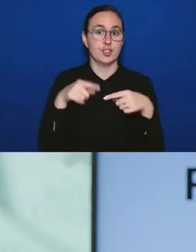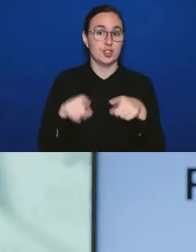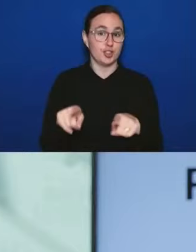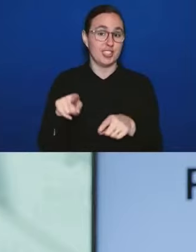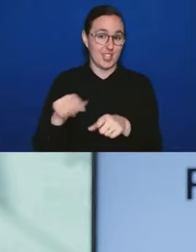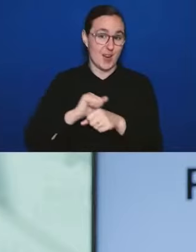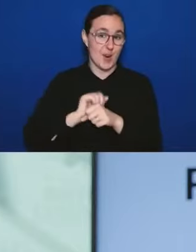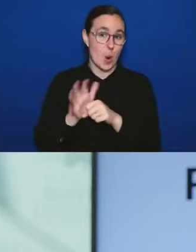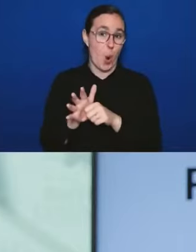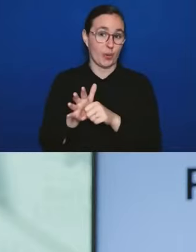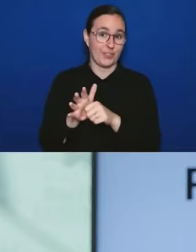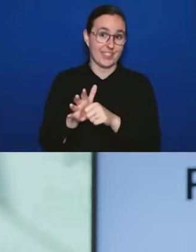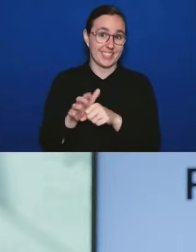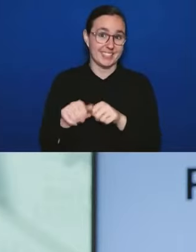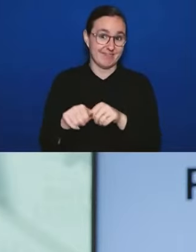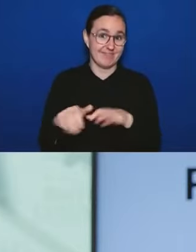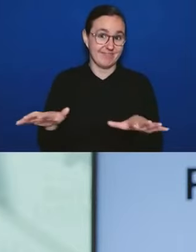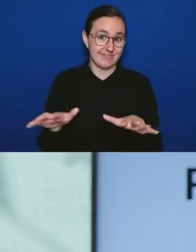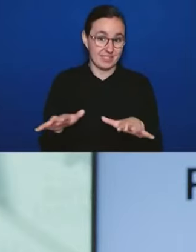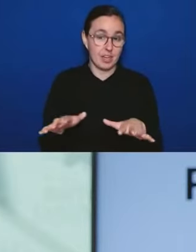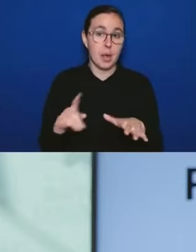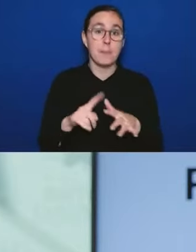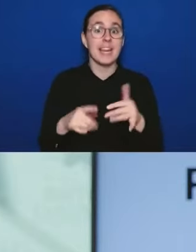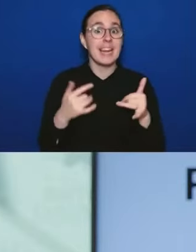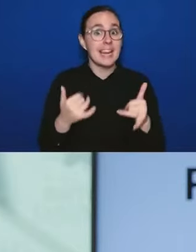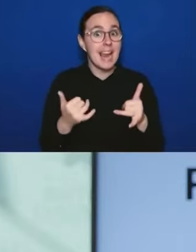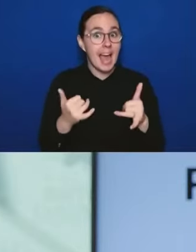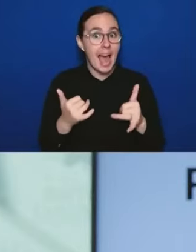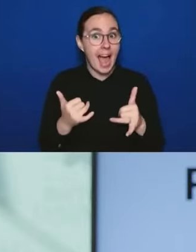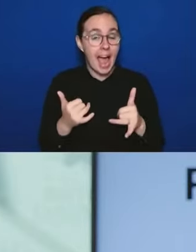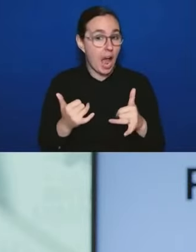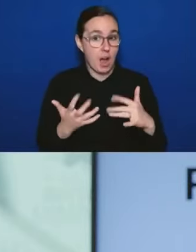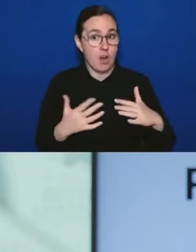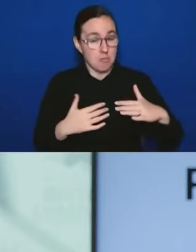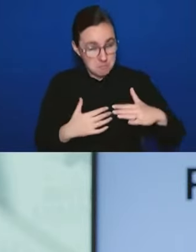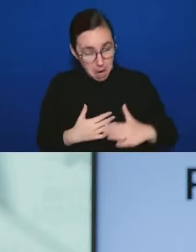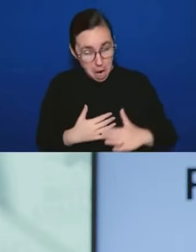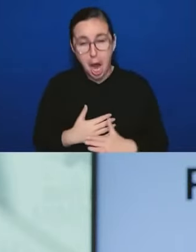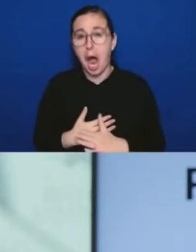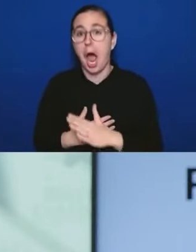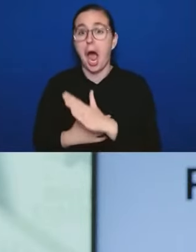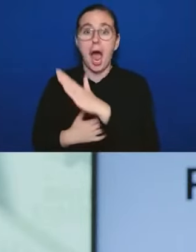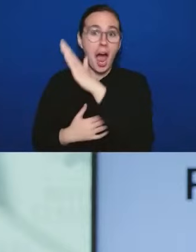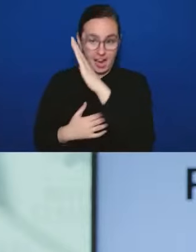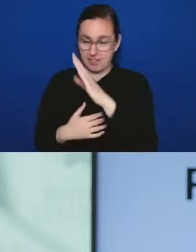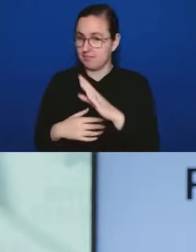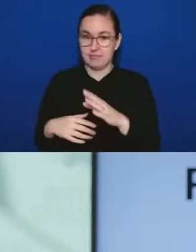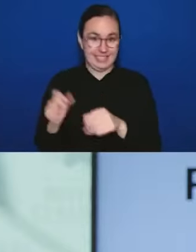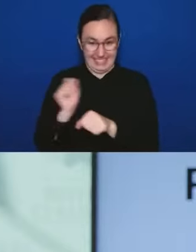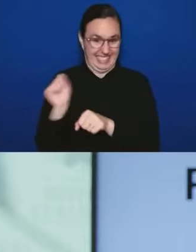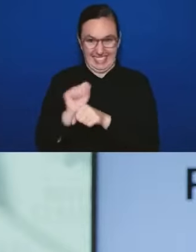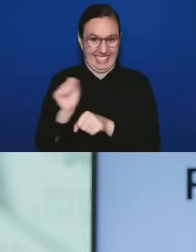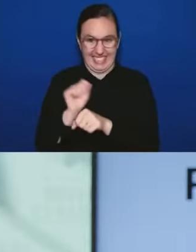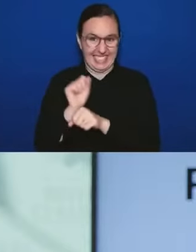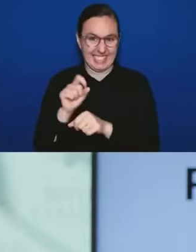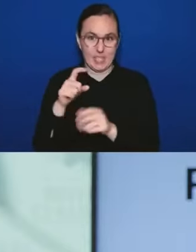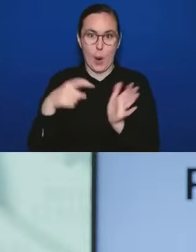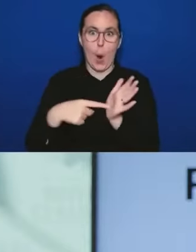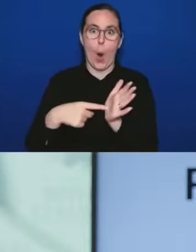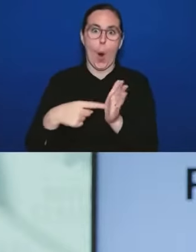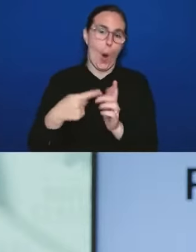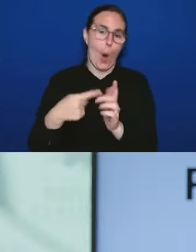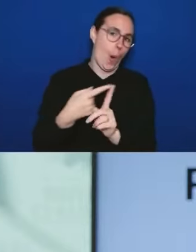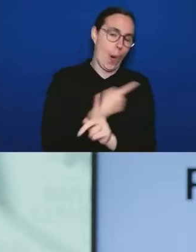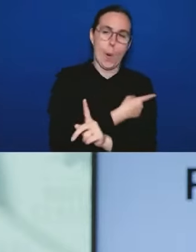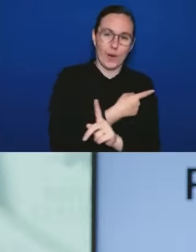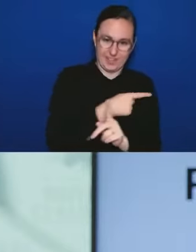one period of the pandemic, and now we've seen a surge in that demand, and we're working hard to meet that. I think the broader question as well is it's certainly